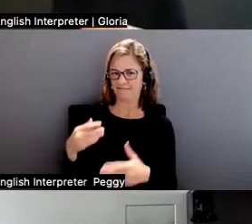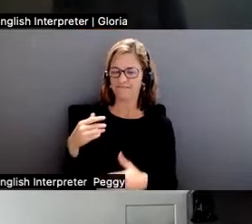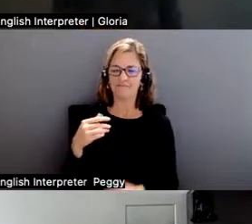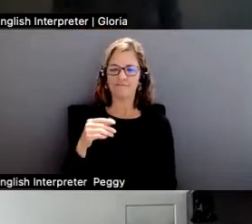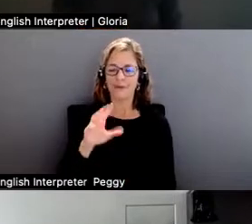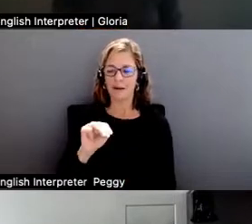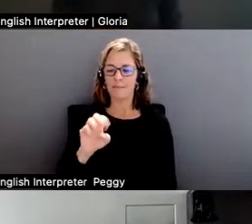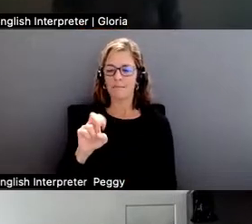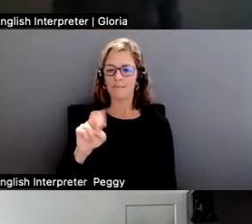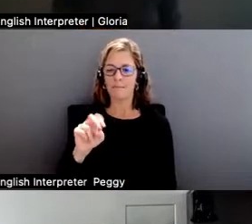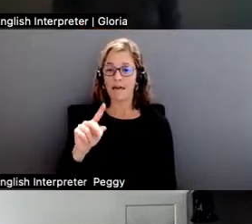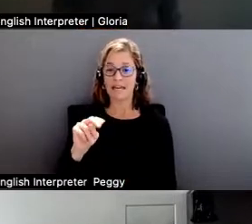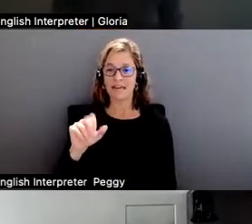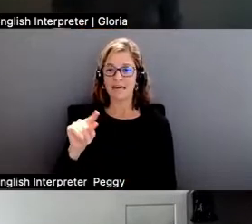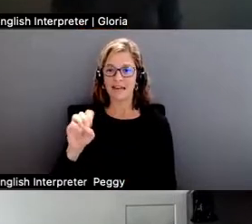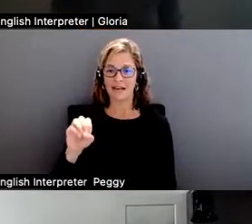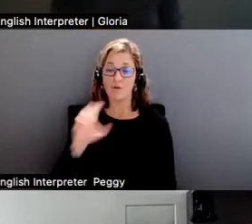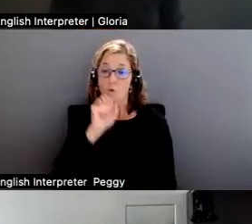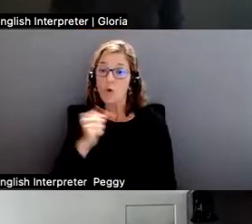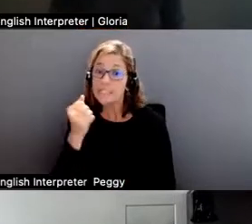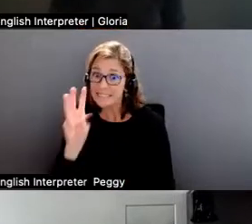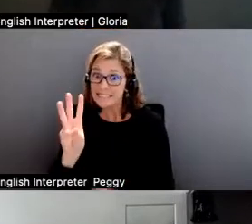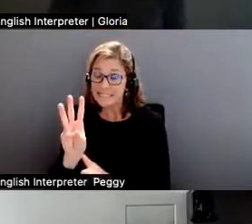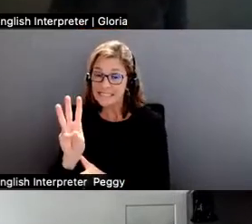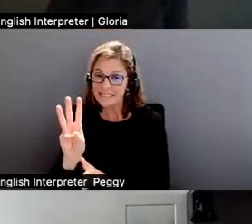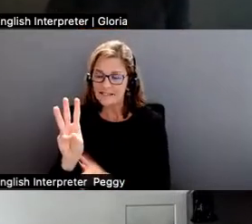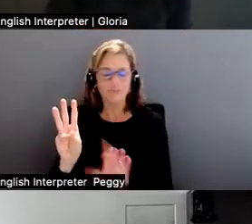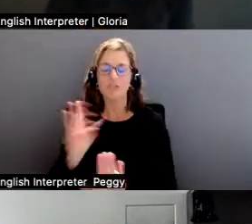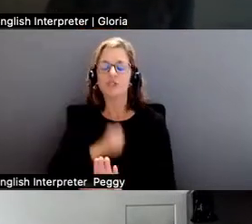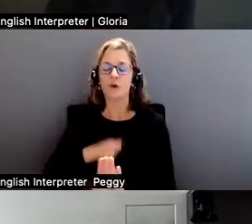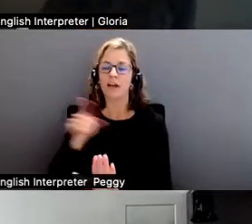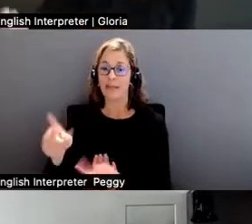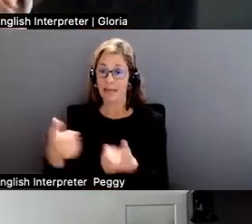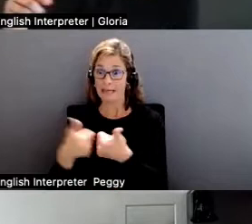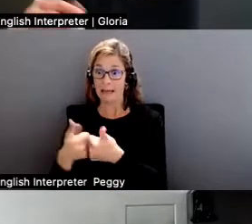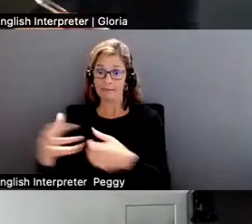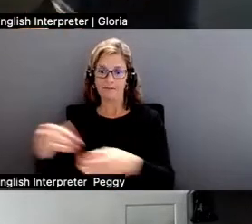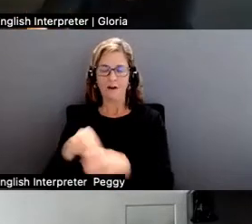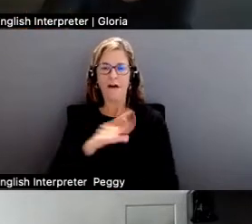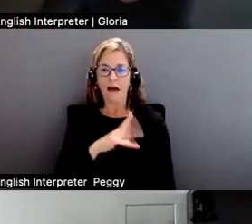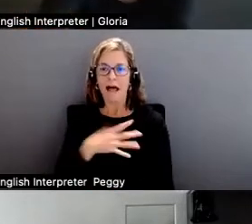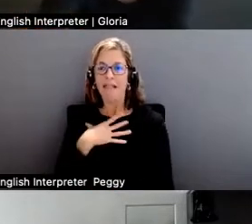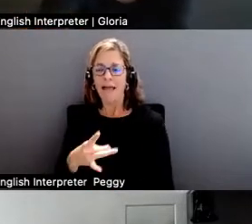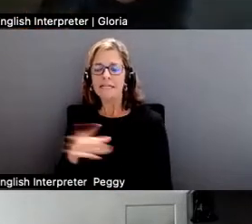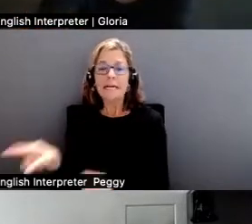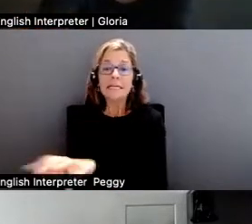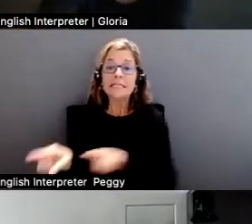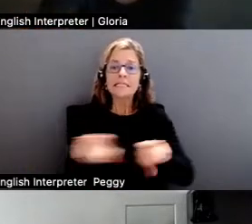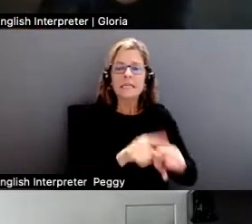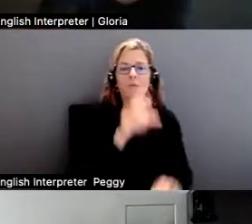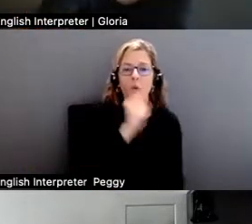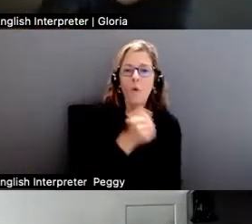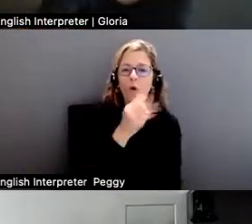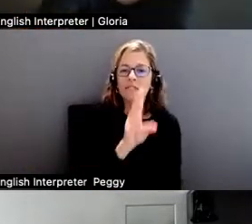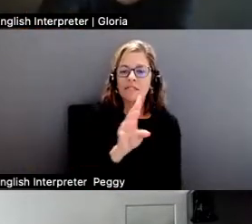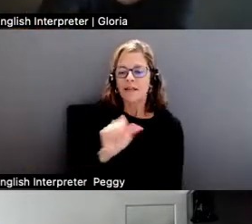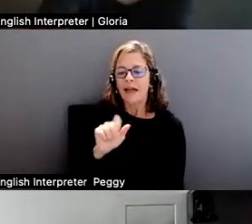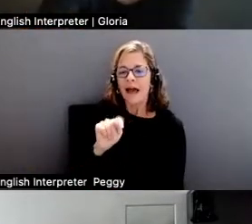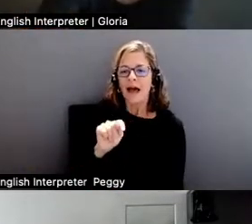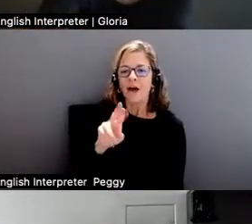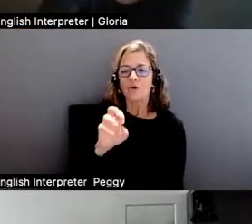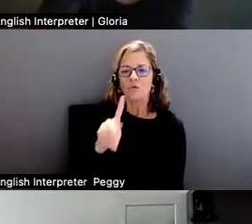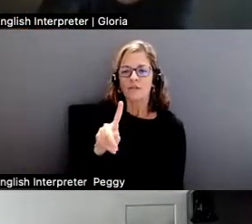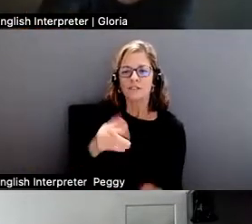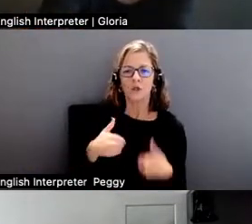as 16-year-olds in an after-school program for at-risk youth. They experienced it a little differently, but